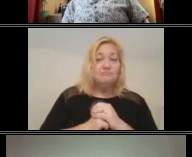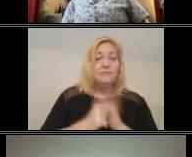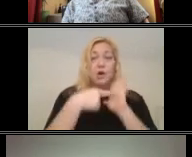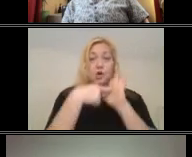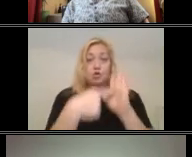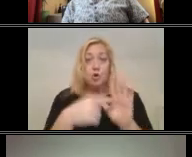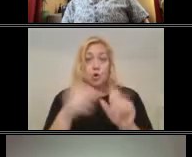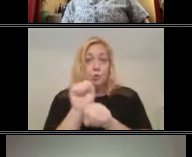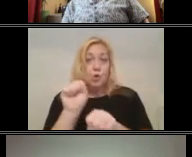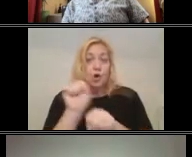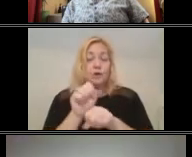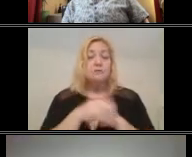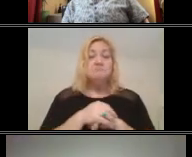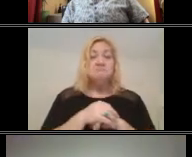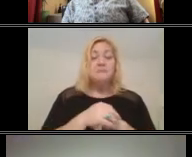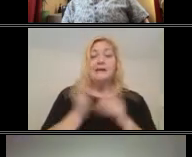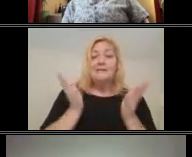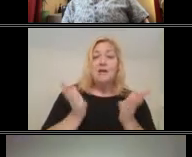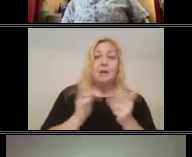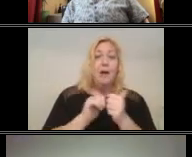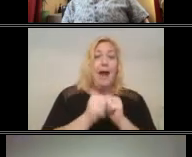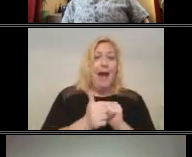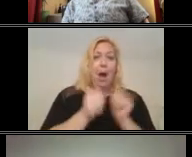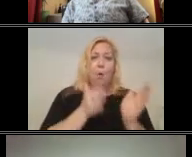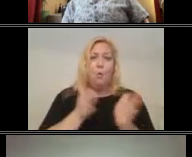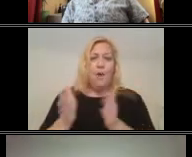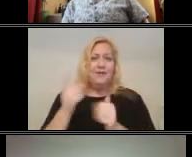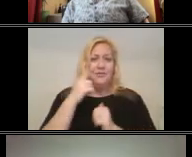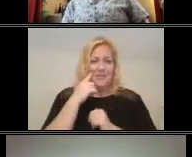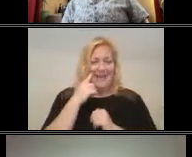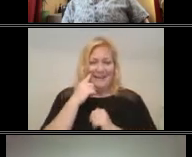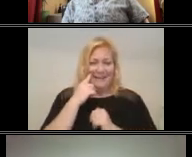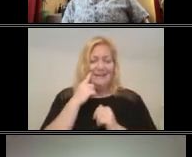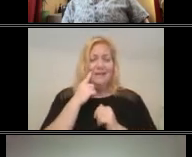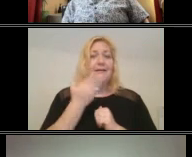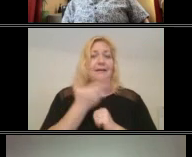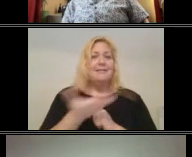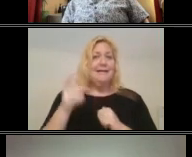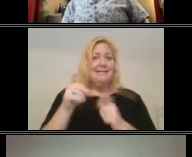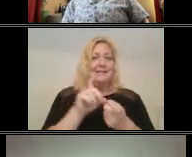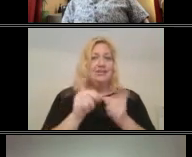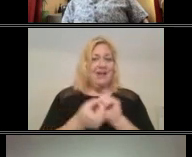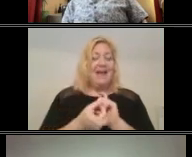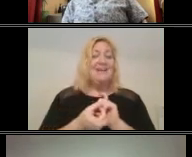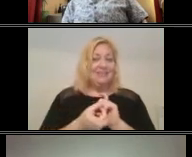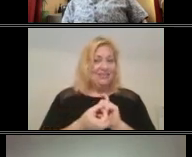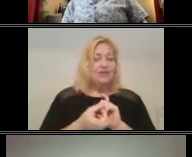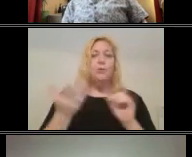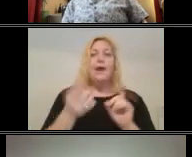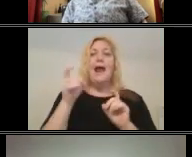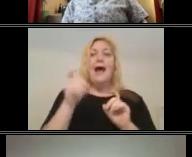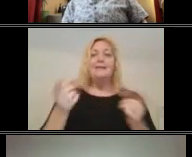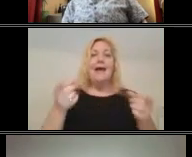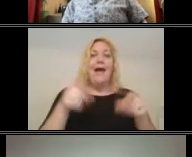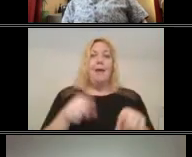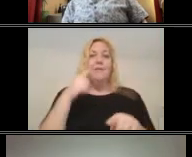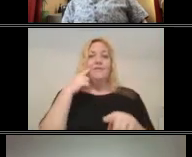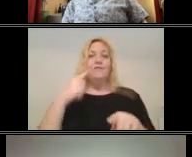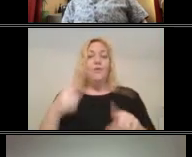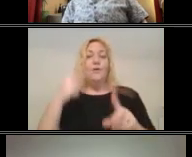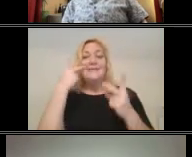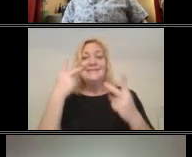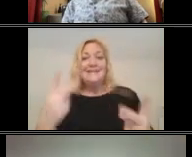work, and to talk about the ways in which you think that things need to change and what has to happen in order to see